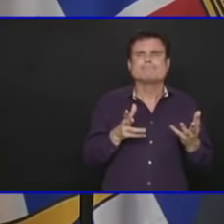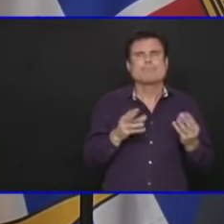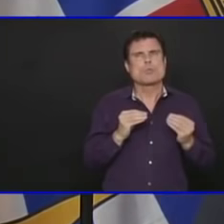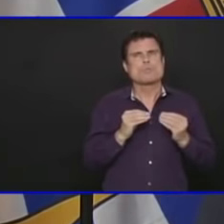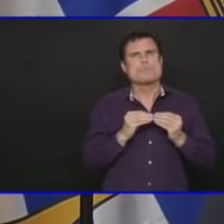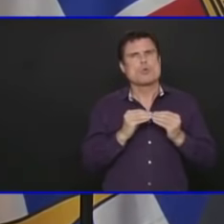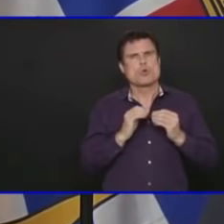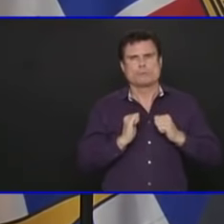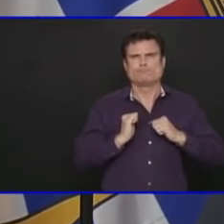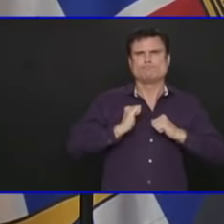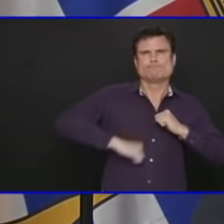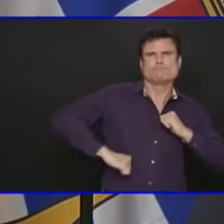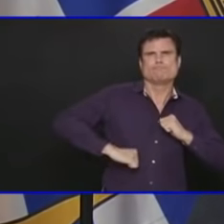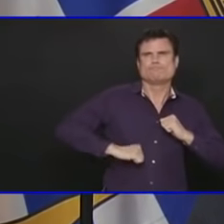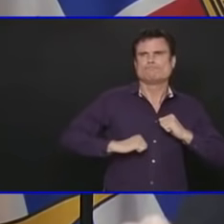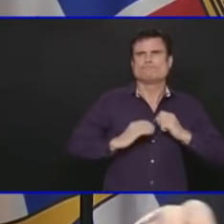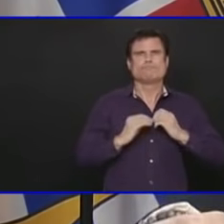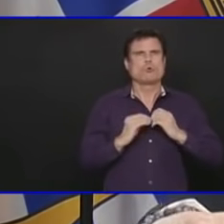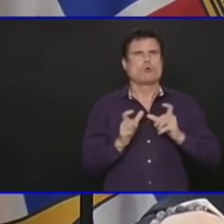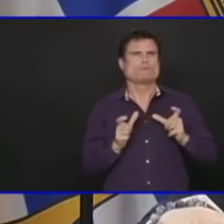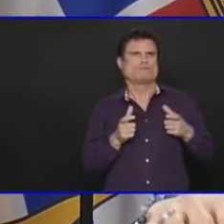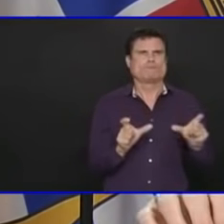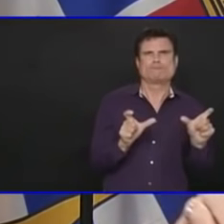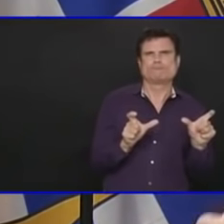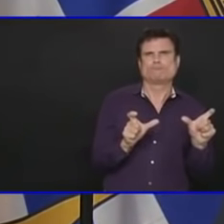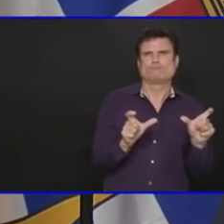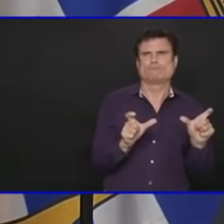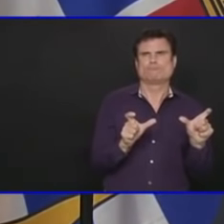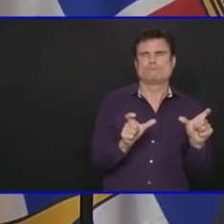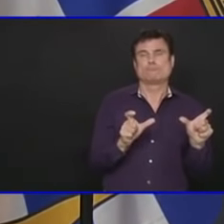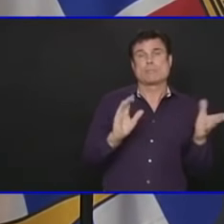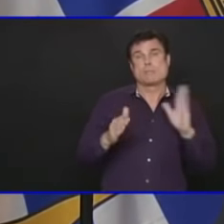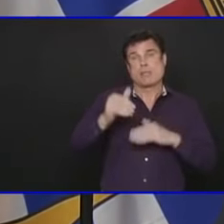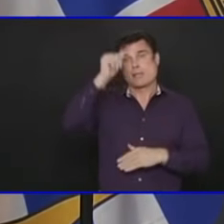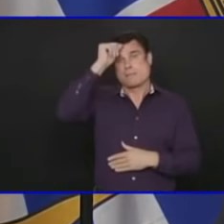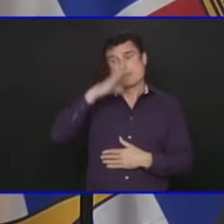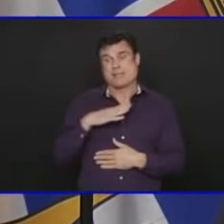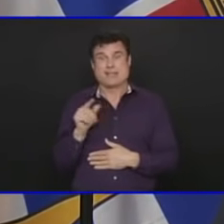cytokine. I'm sorry, I'm just having a mental block here.